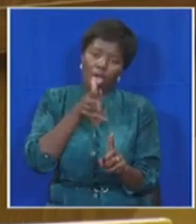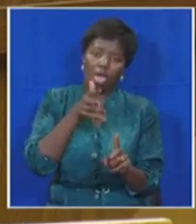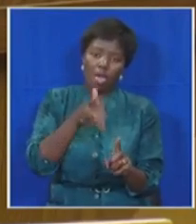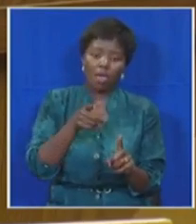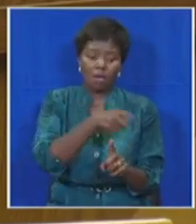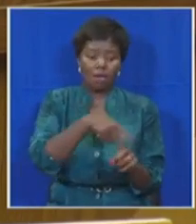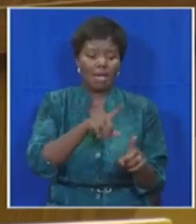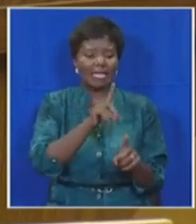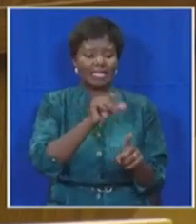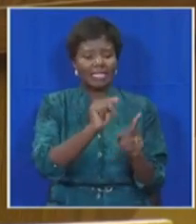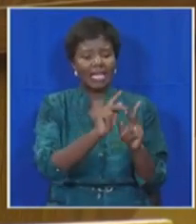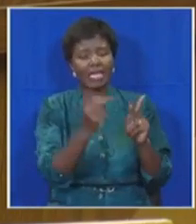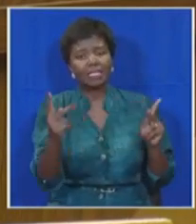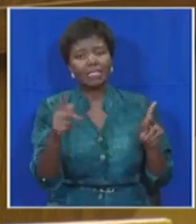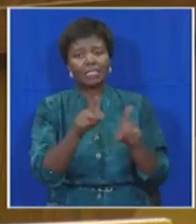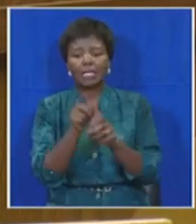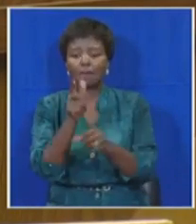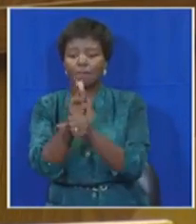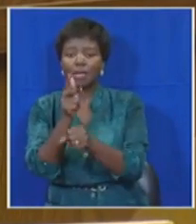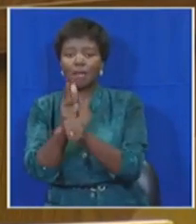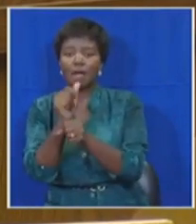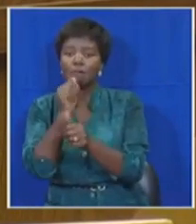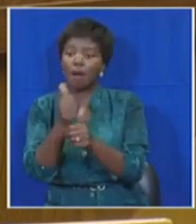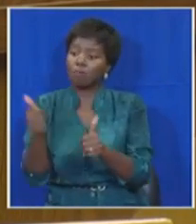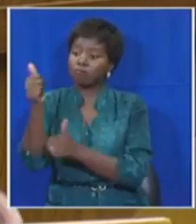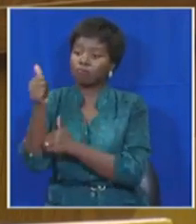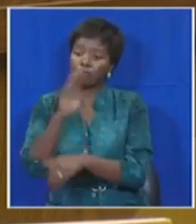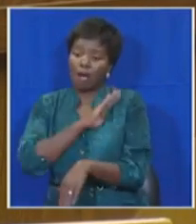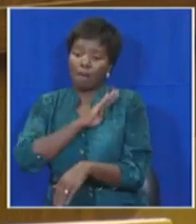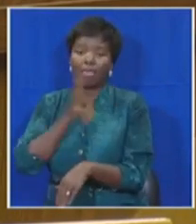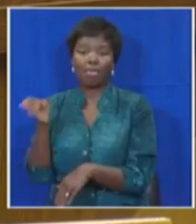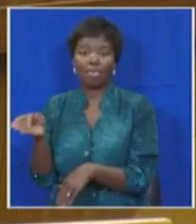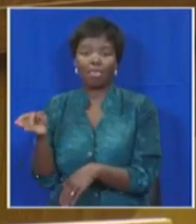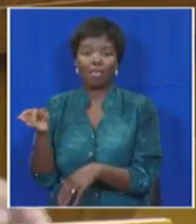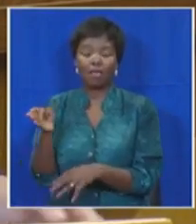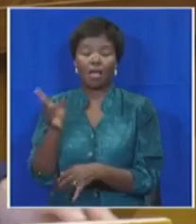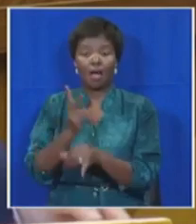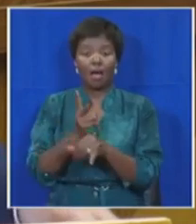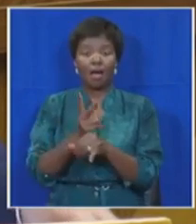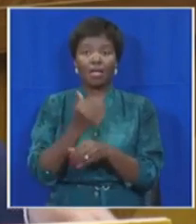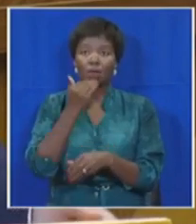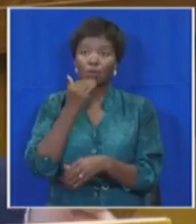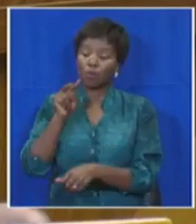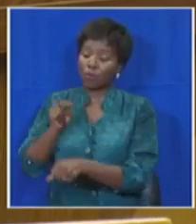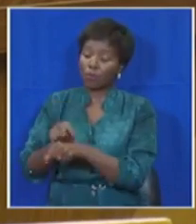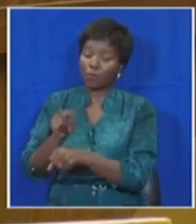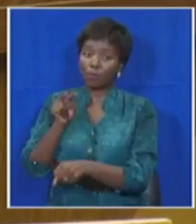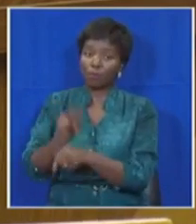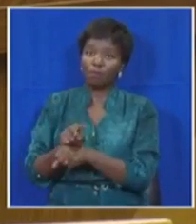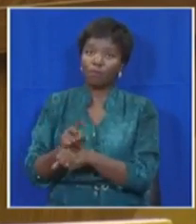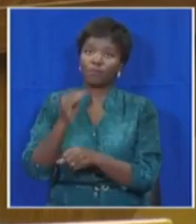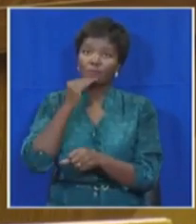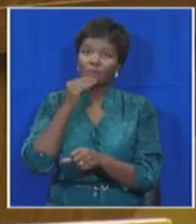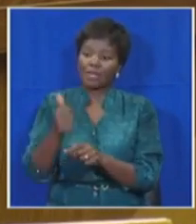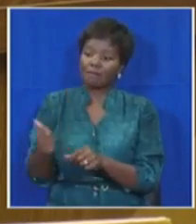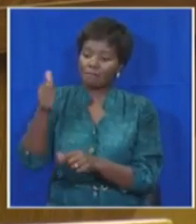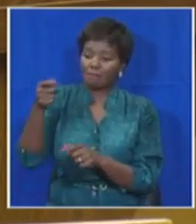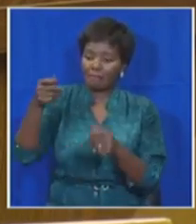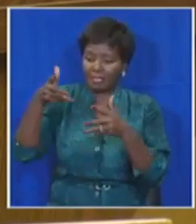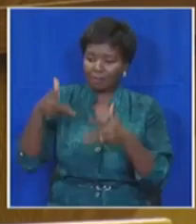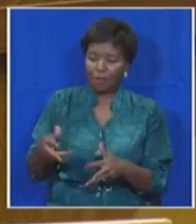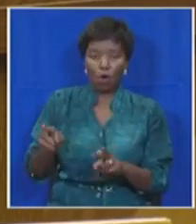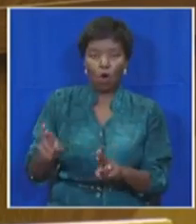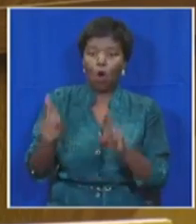and the media by the jackboot state, and of course, under the watchful glare of a power-hungry speaker